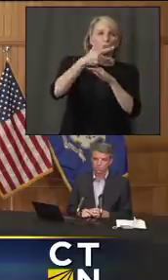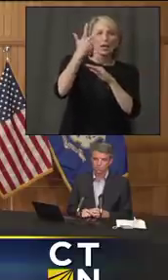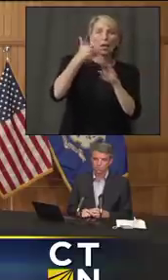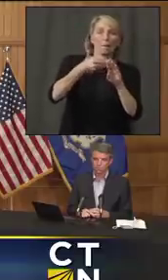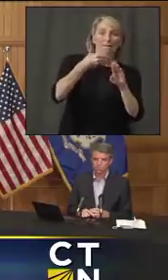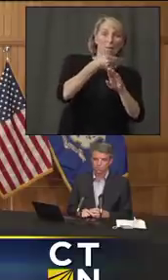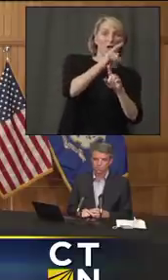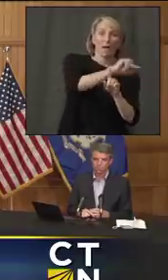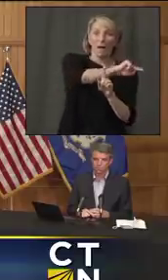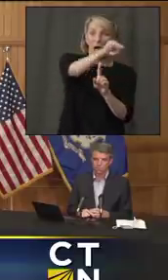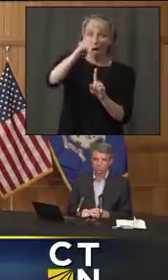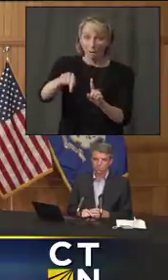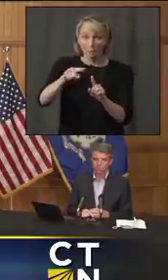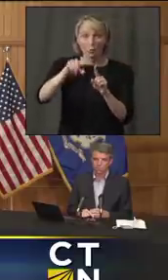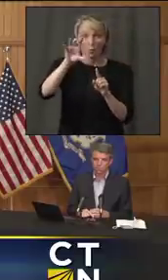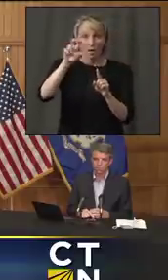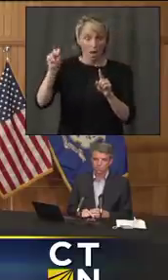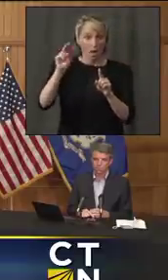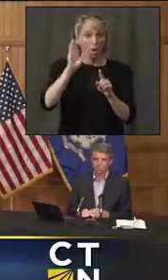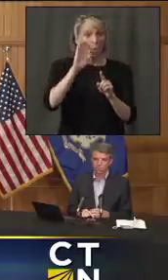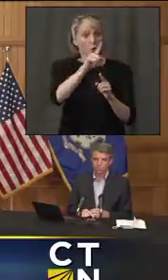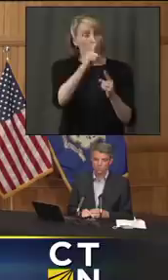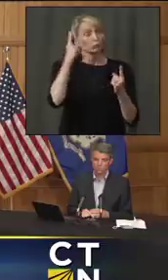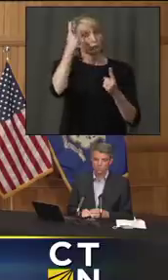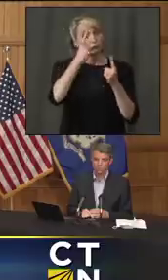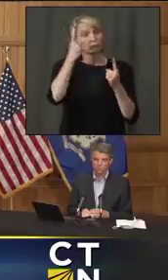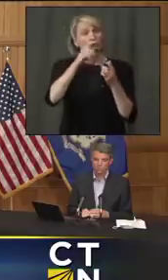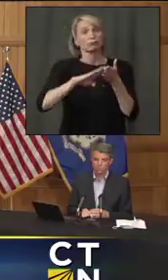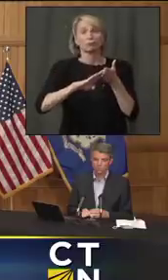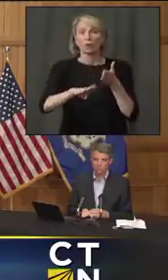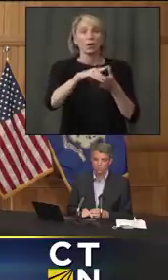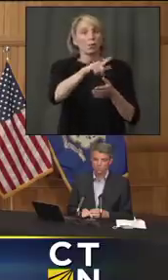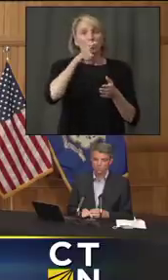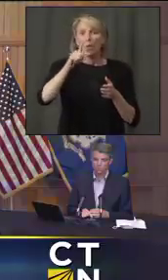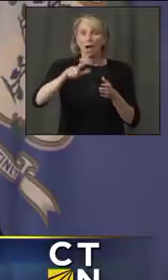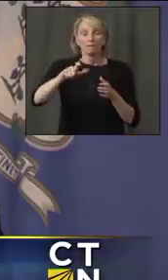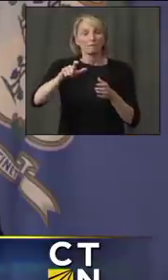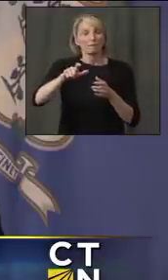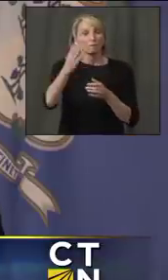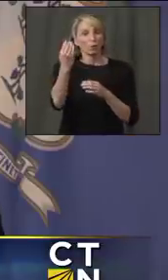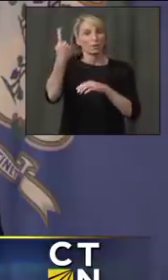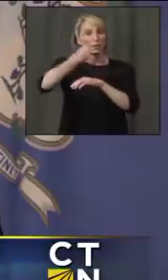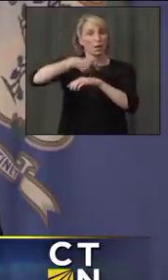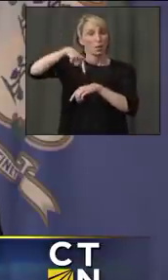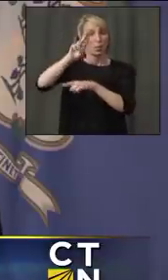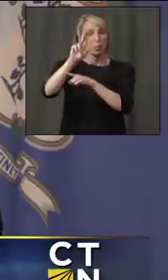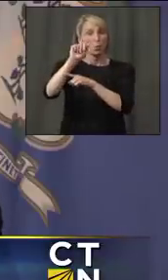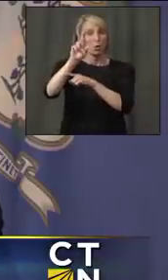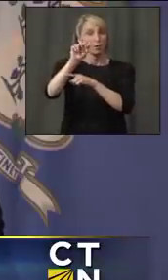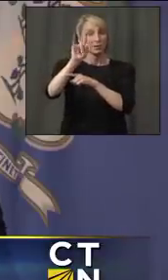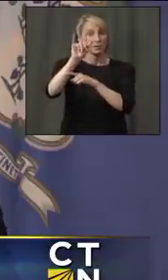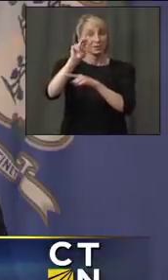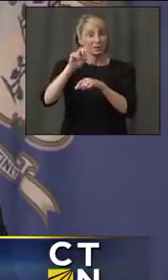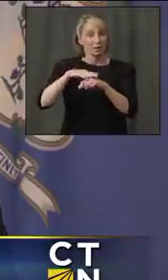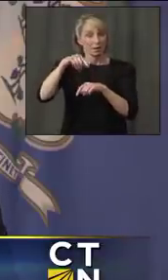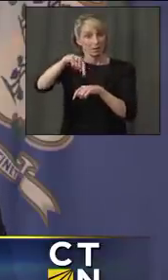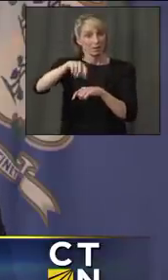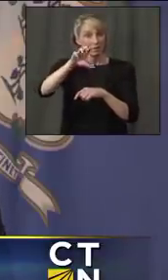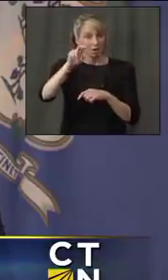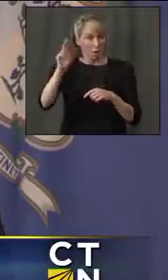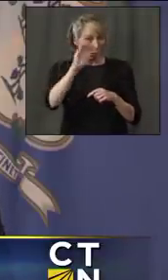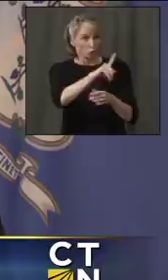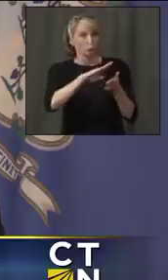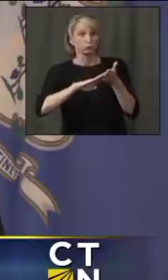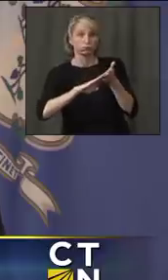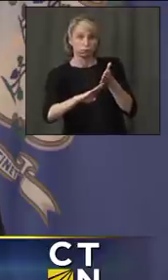would you consider taking unilateral action here in Connecticut? Yeah, let me get back to you on that.